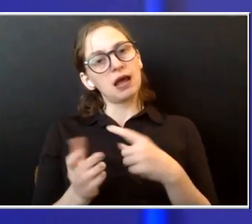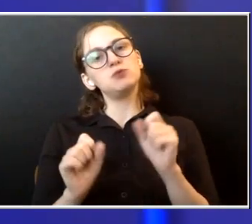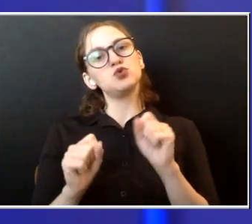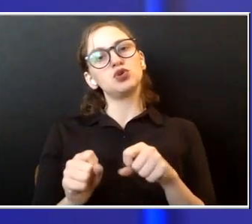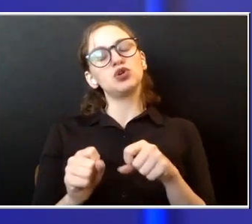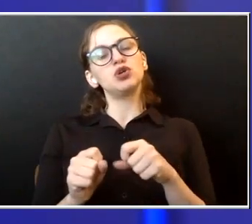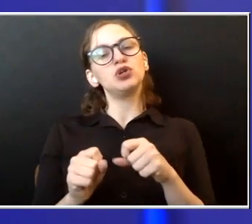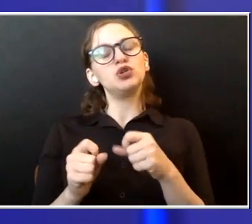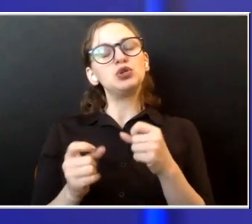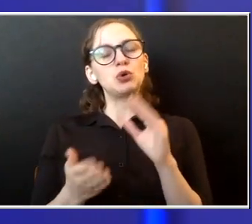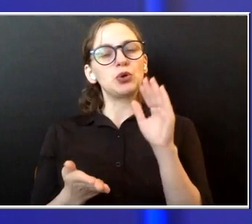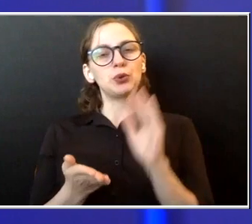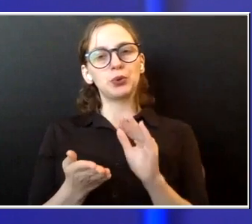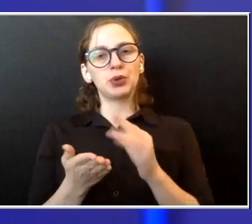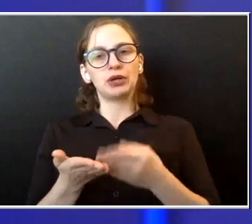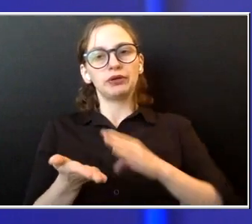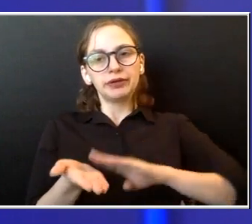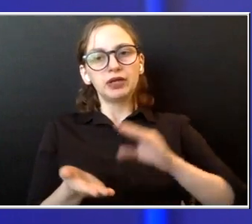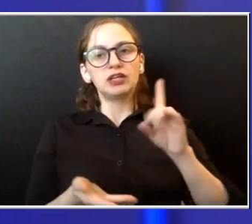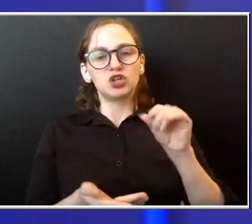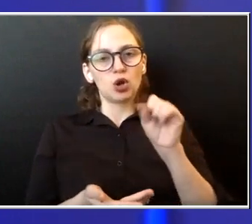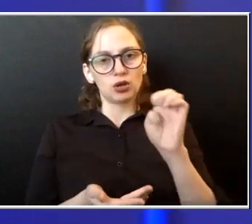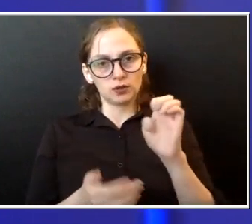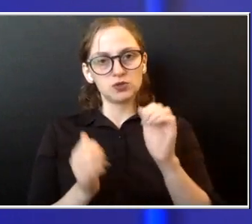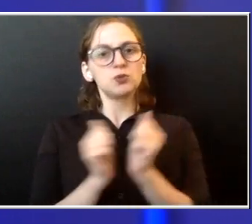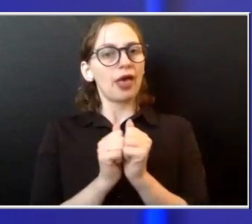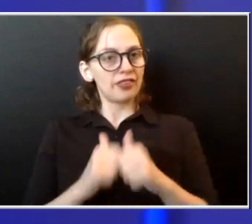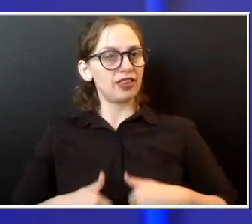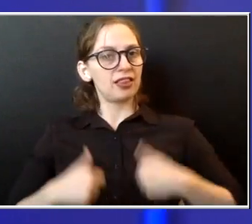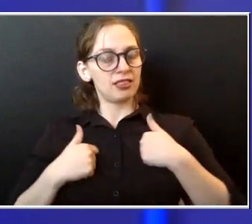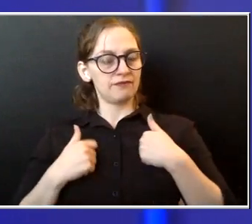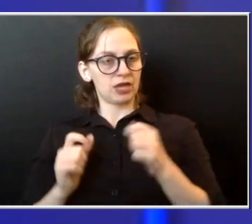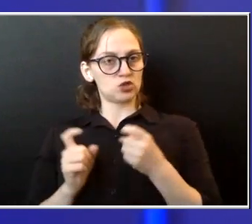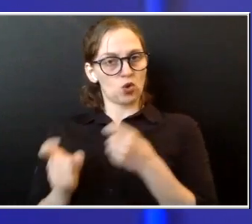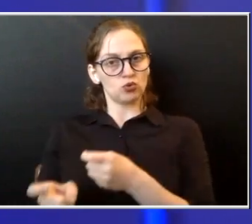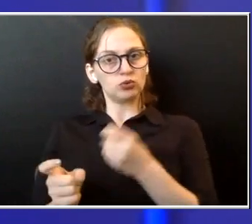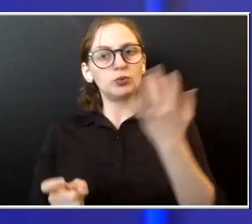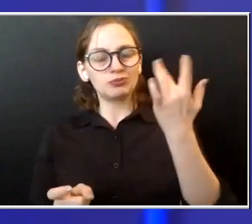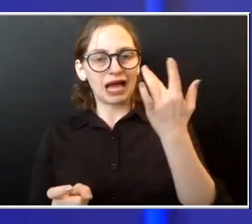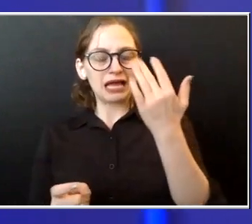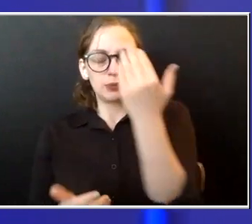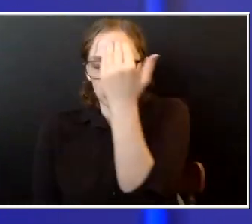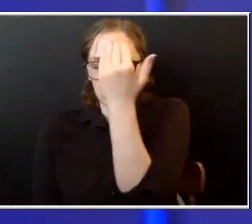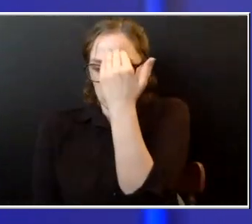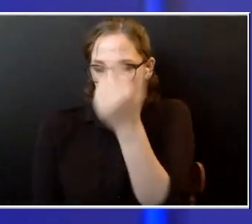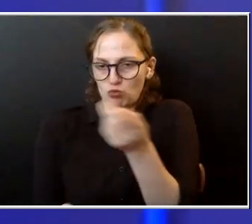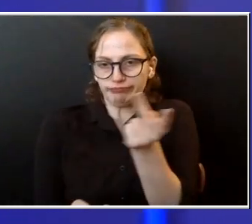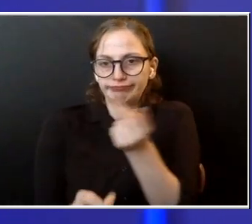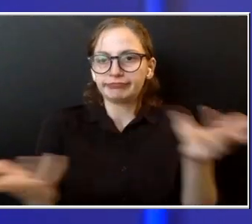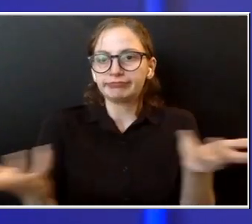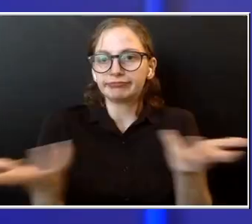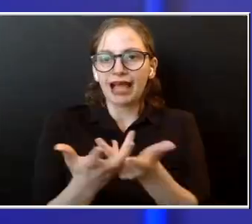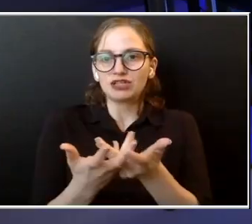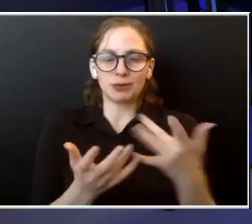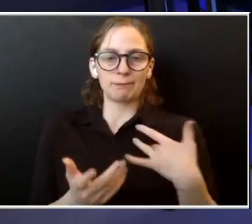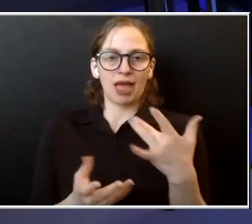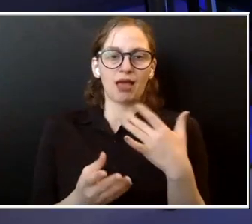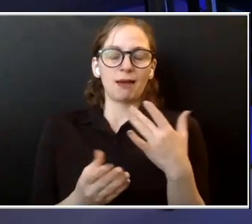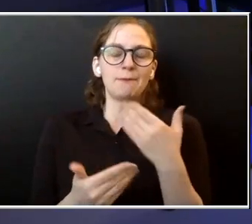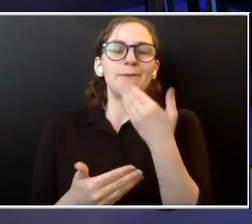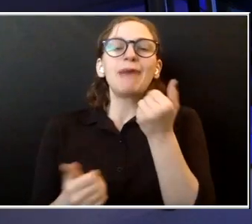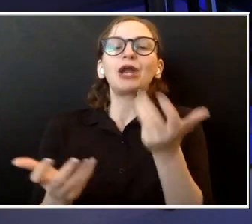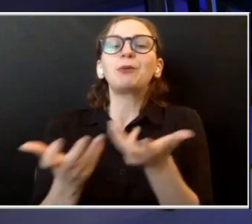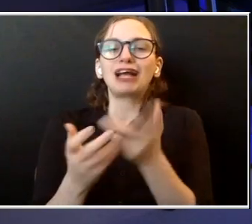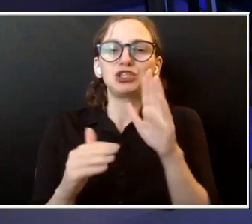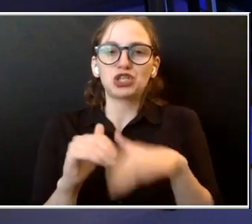because you know exactly how the match is. Yeah. So usually closer match than a deceased donor. So you have maybe